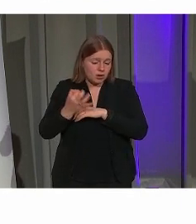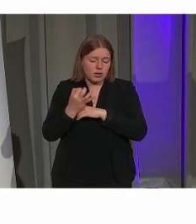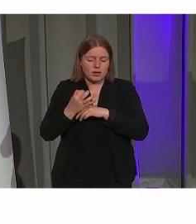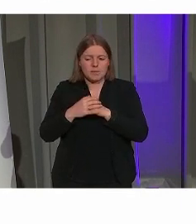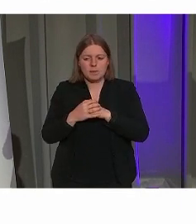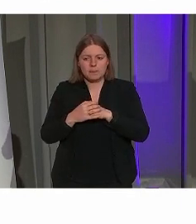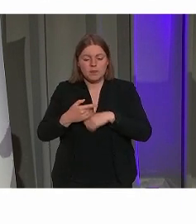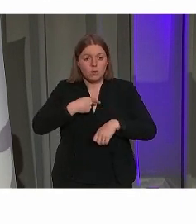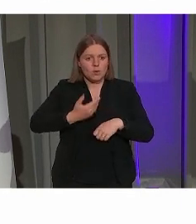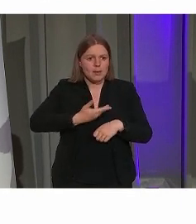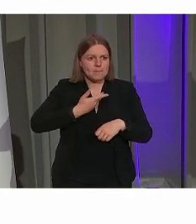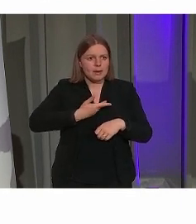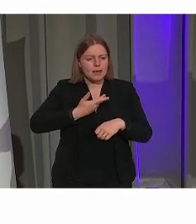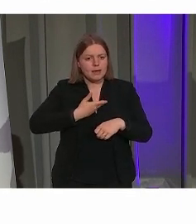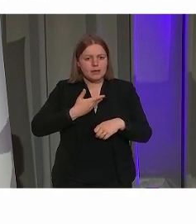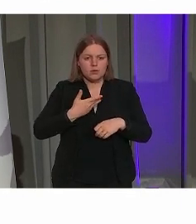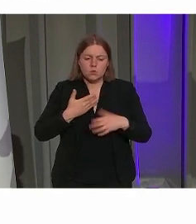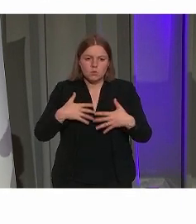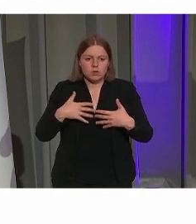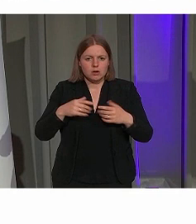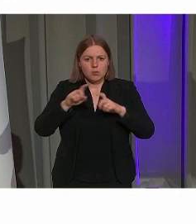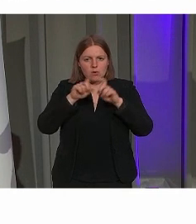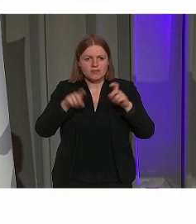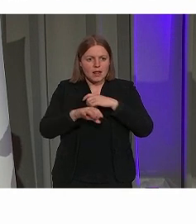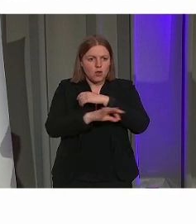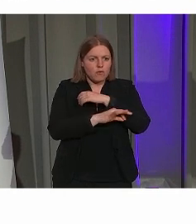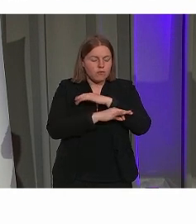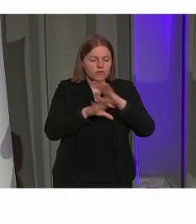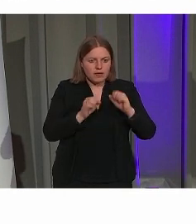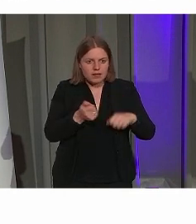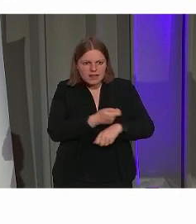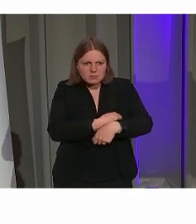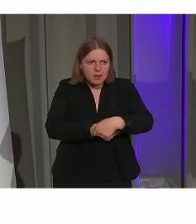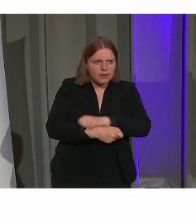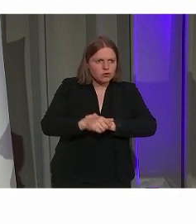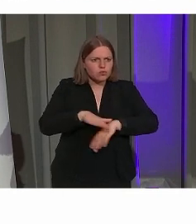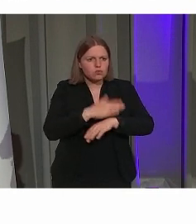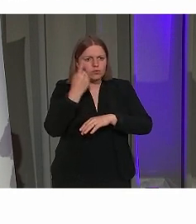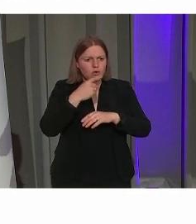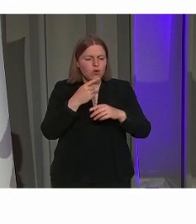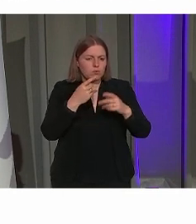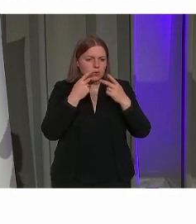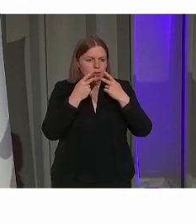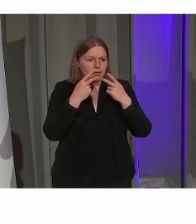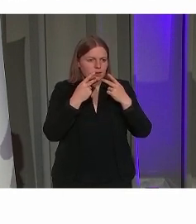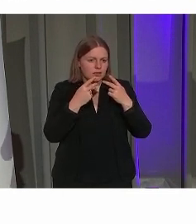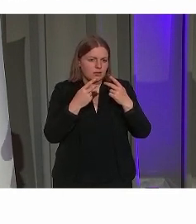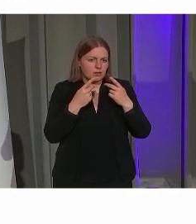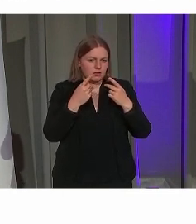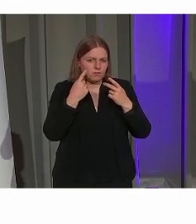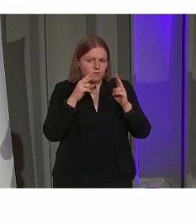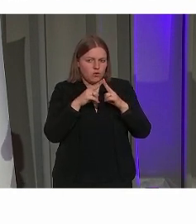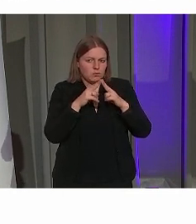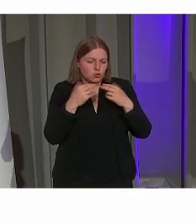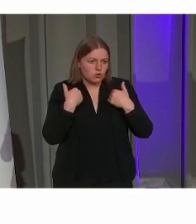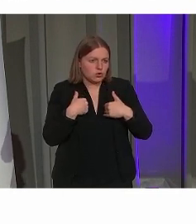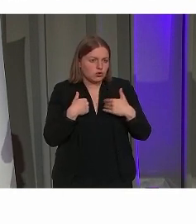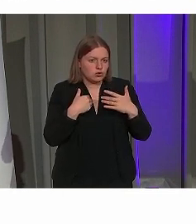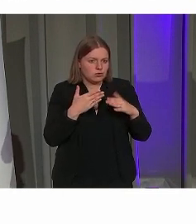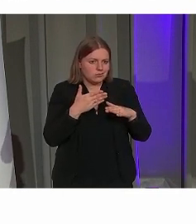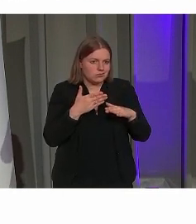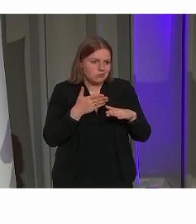chapter around accessible sanitary provisions, and we're very happy to see